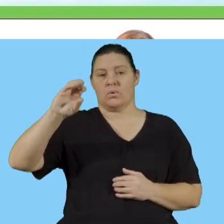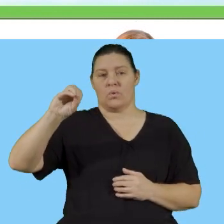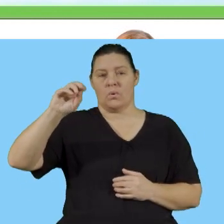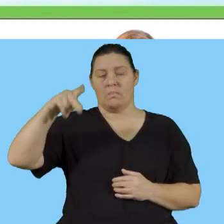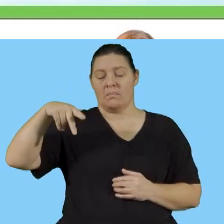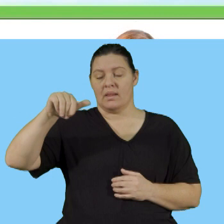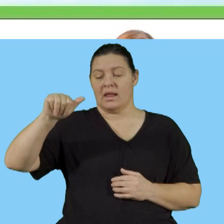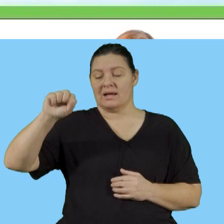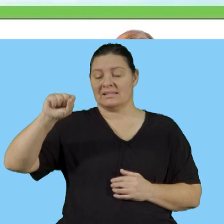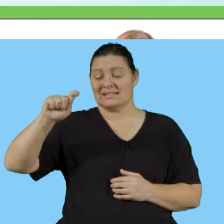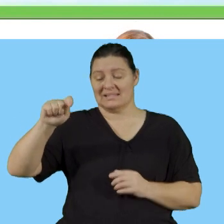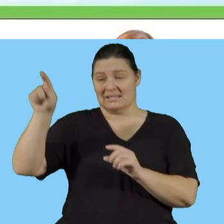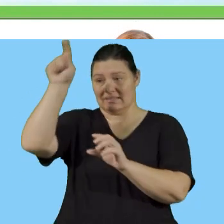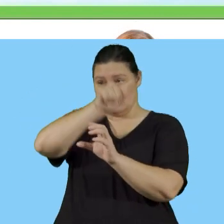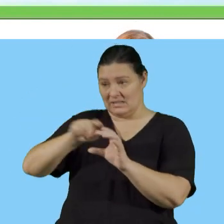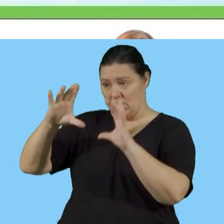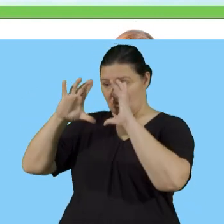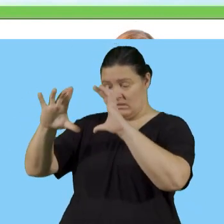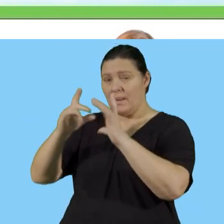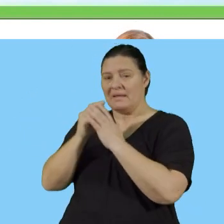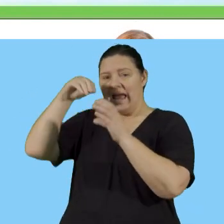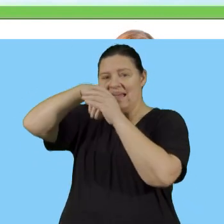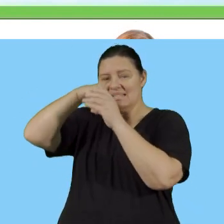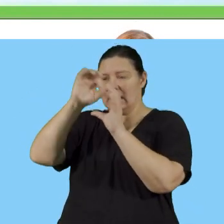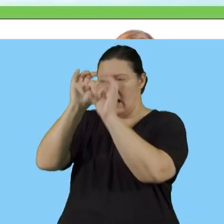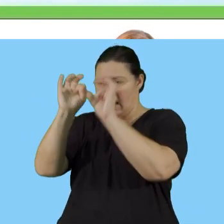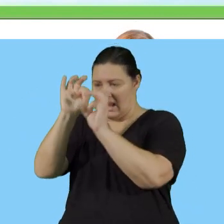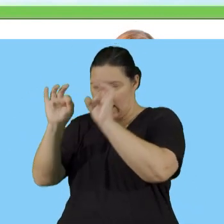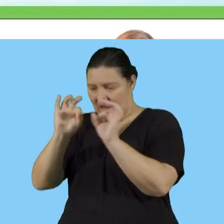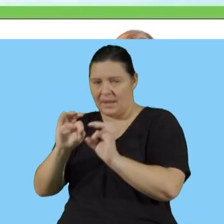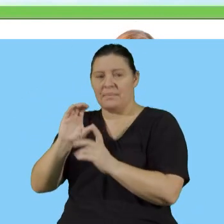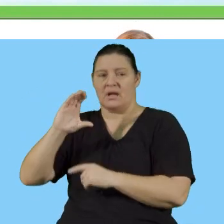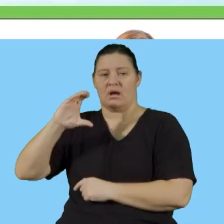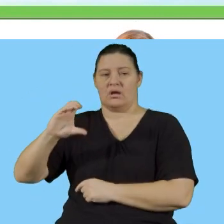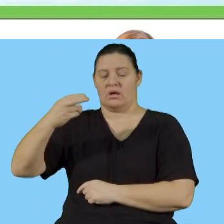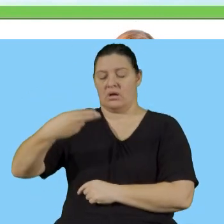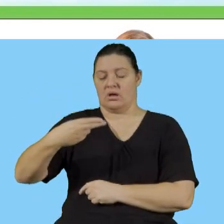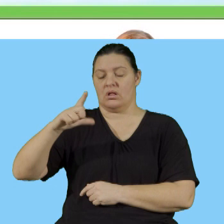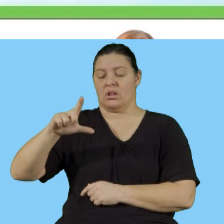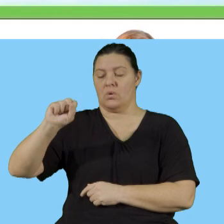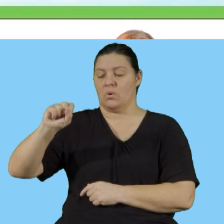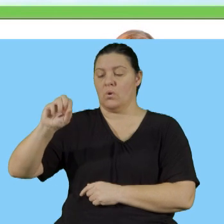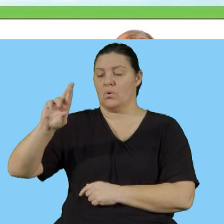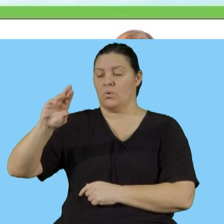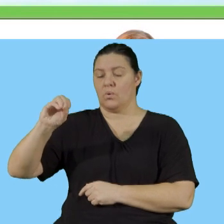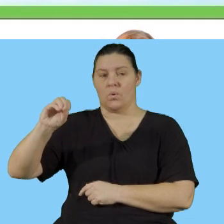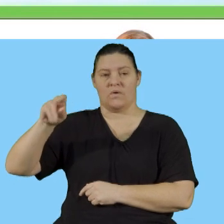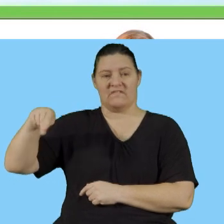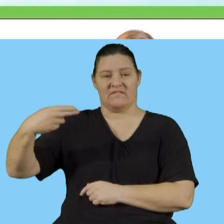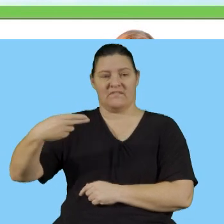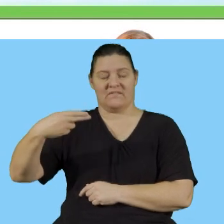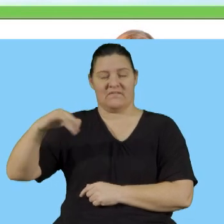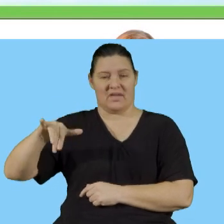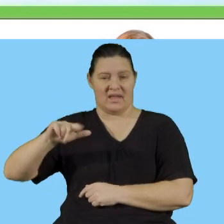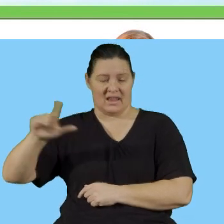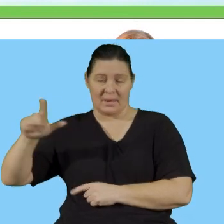inside here is what we call the chlorophyll. So the chlorophyll is what is responsible for absorbing this energy